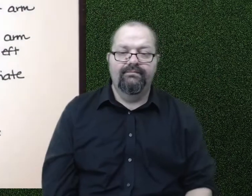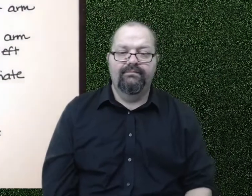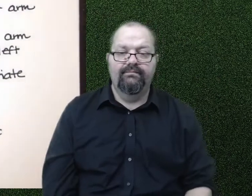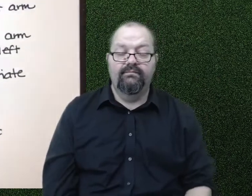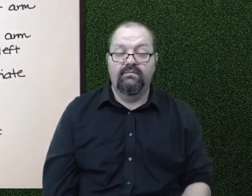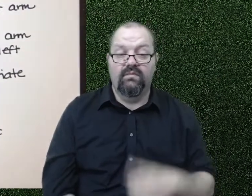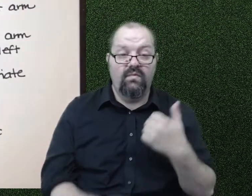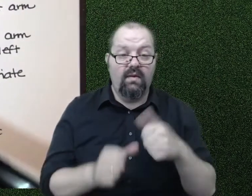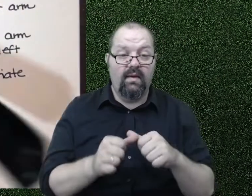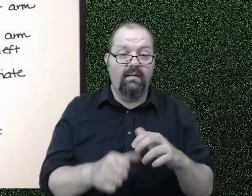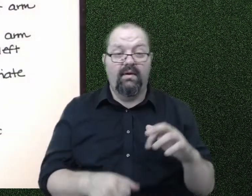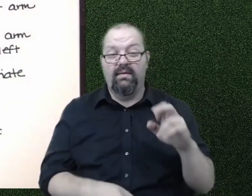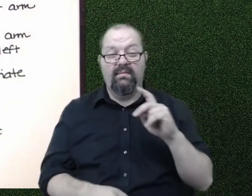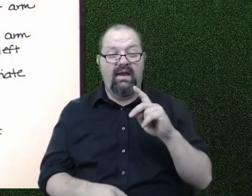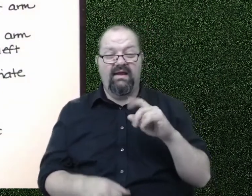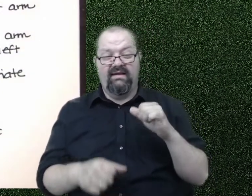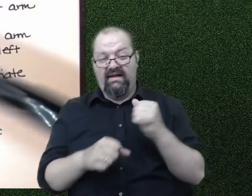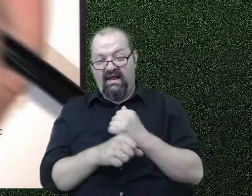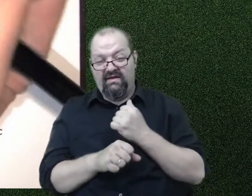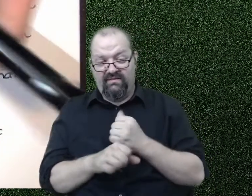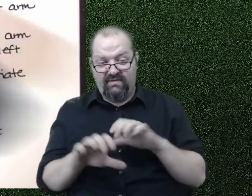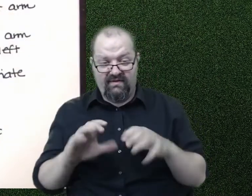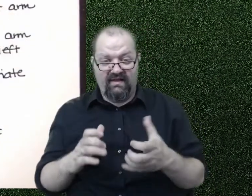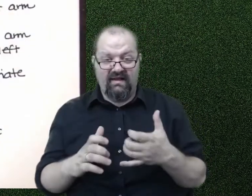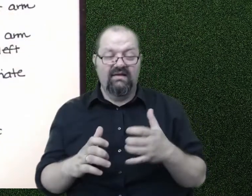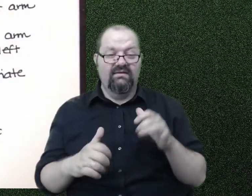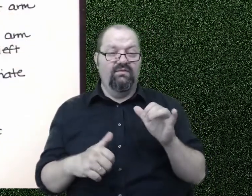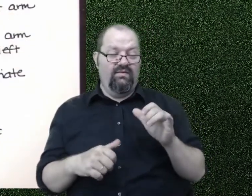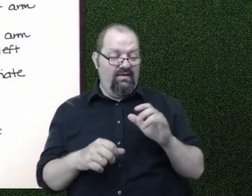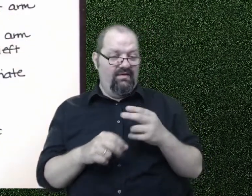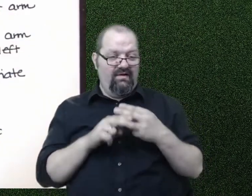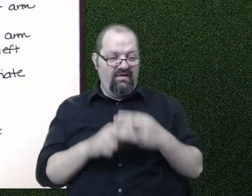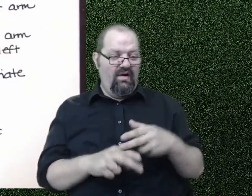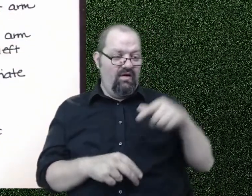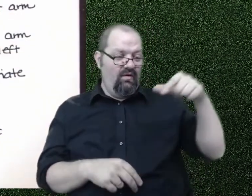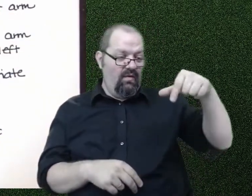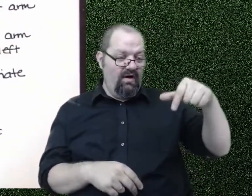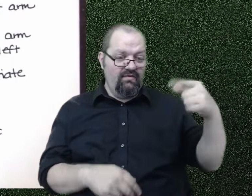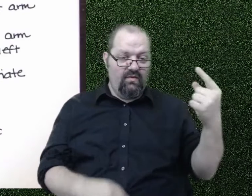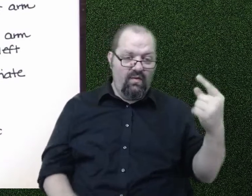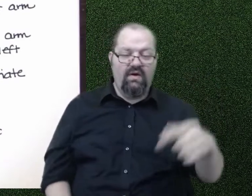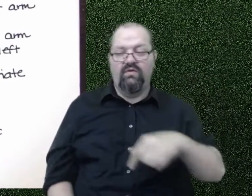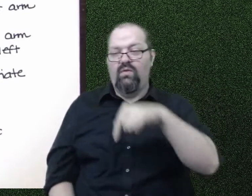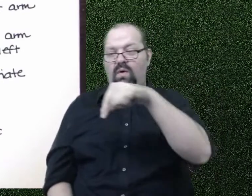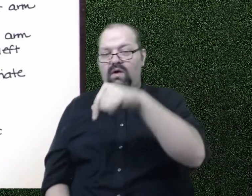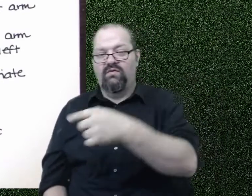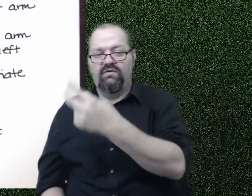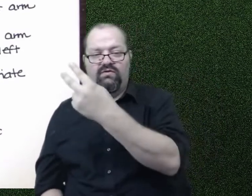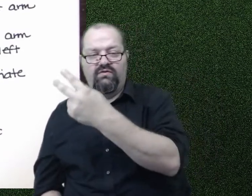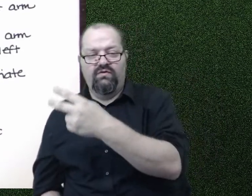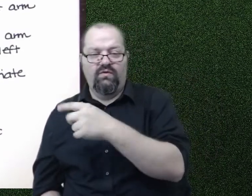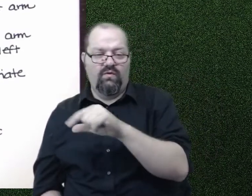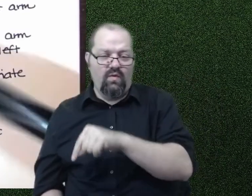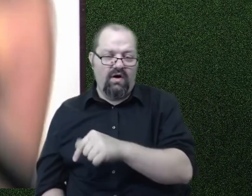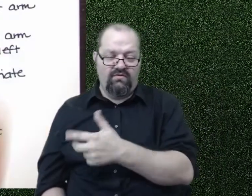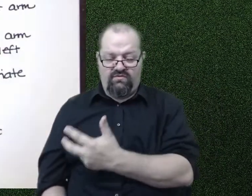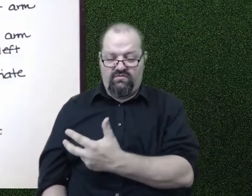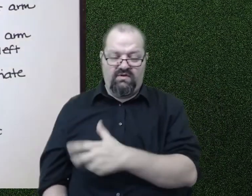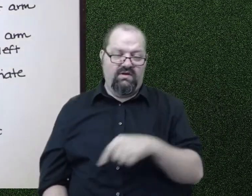Remember back in algebra class, we said that that was quadrant 1, quadrant 2, quadrant 3, and quadrant